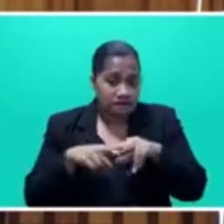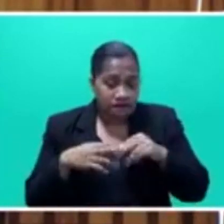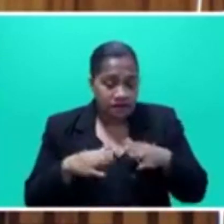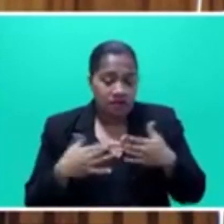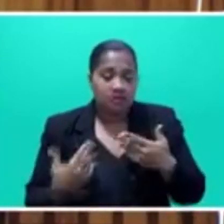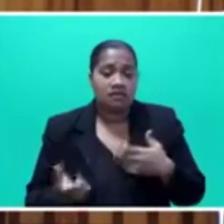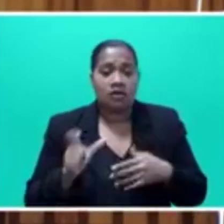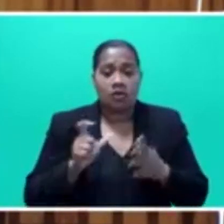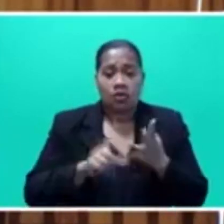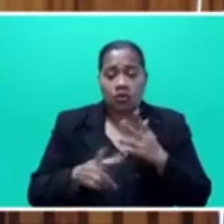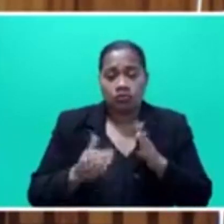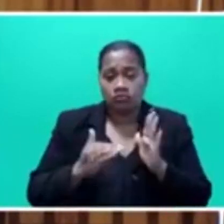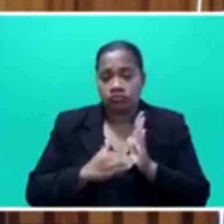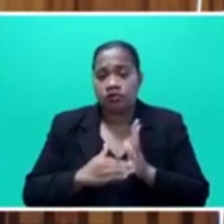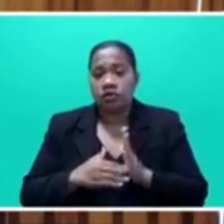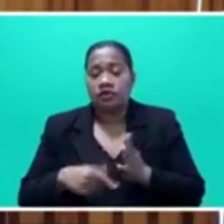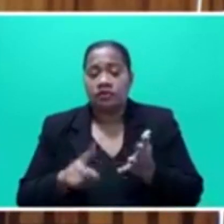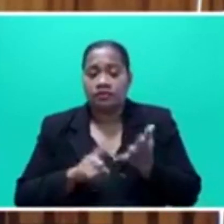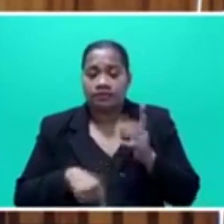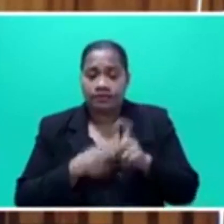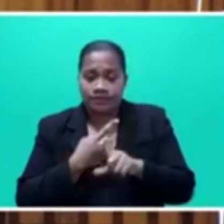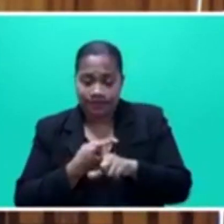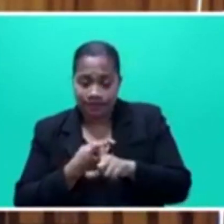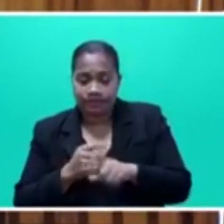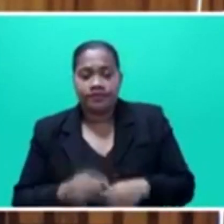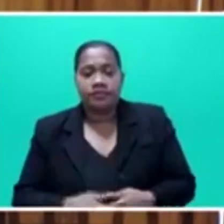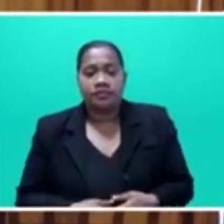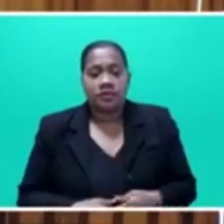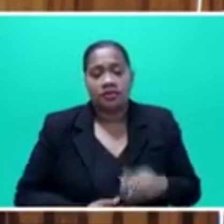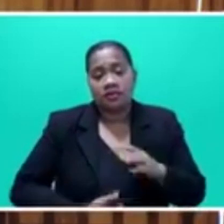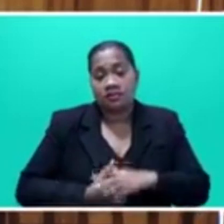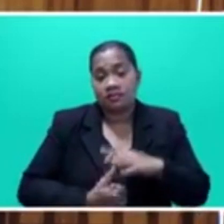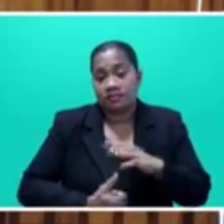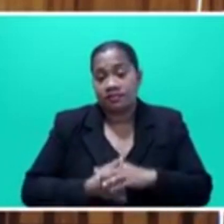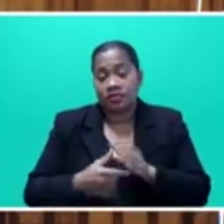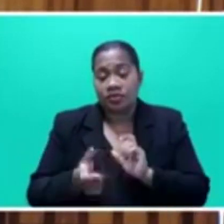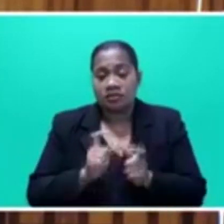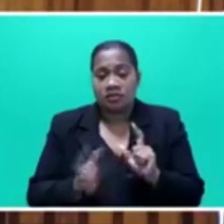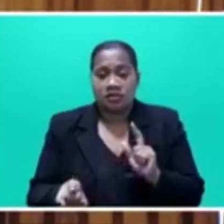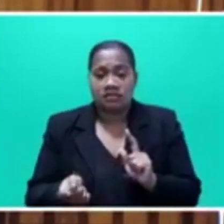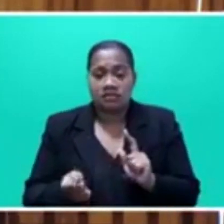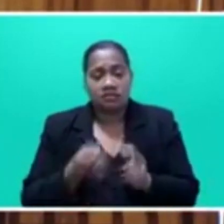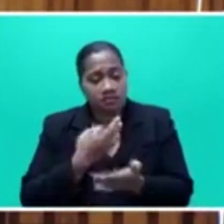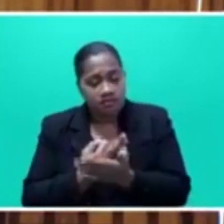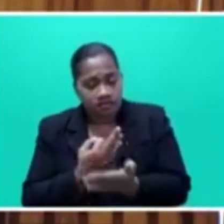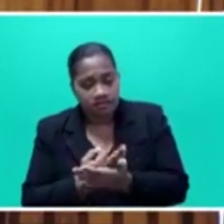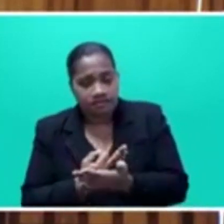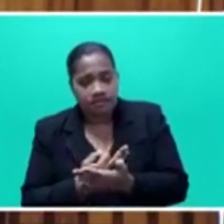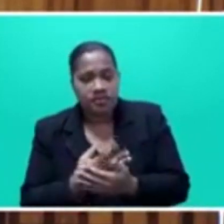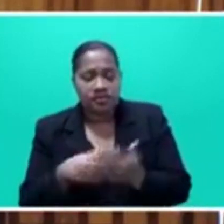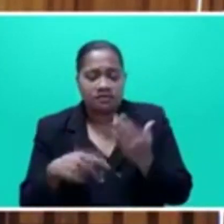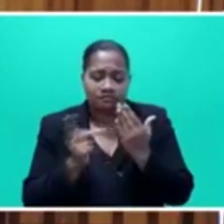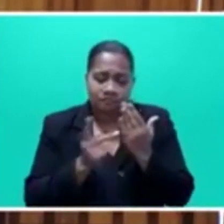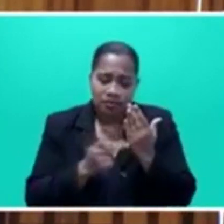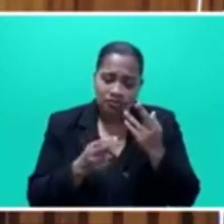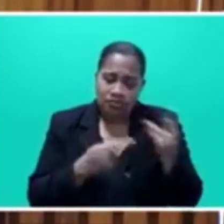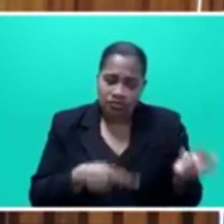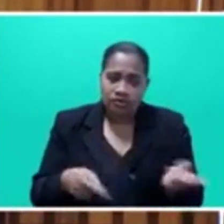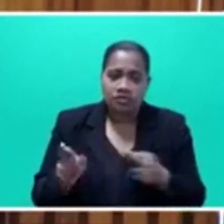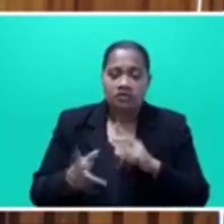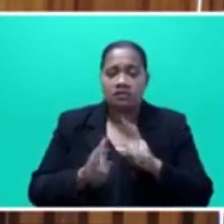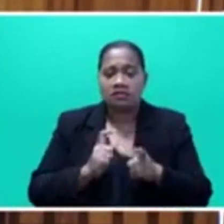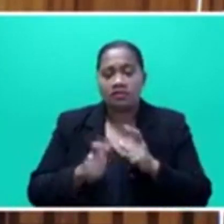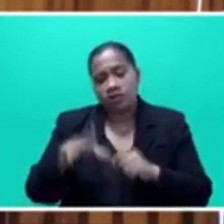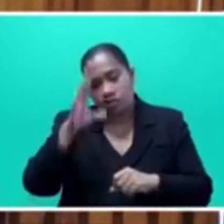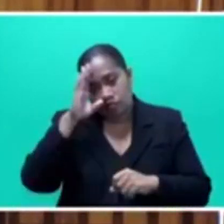with the United Kingdom a special body known as the Task Force on Access to Climate Finance, which has developed a robust set of principles and recommendations to help climate-vulnerable